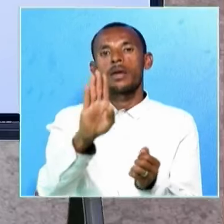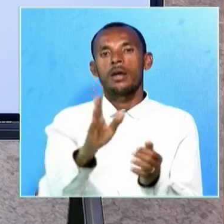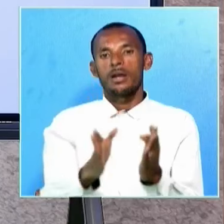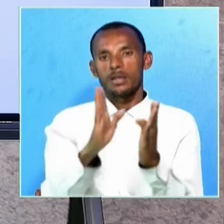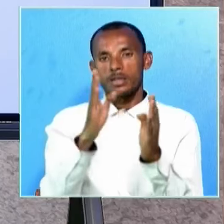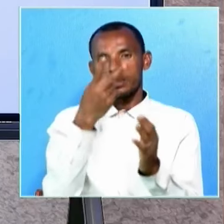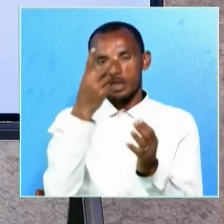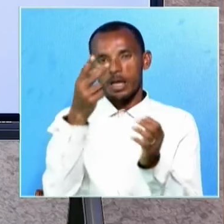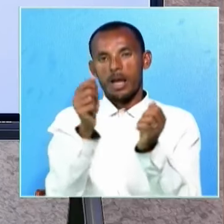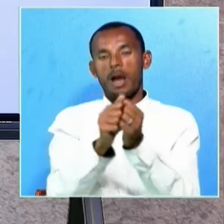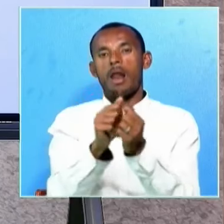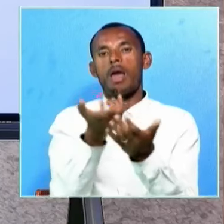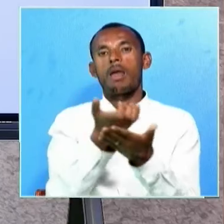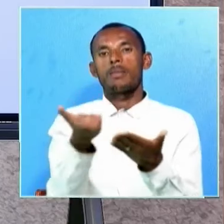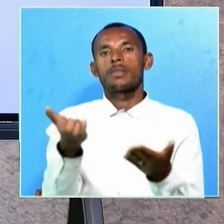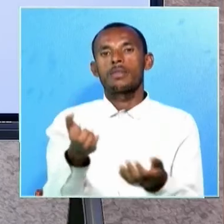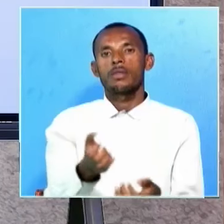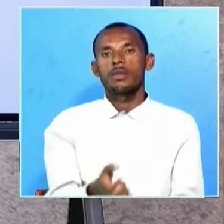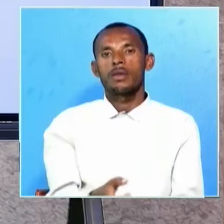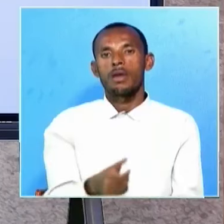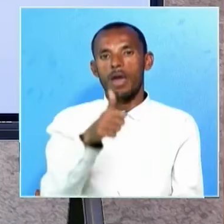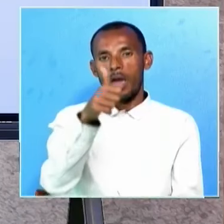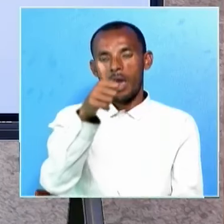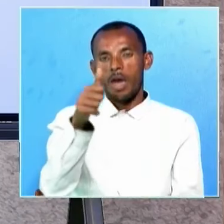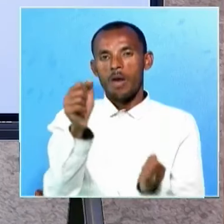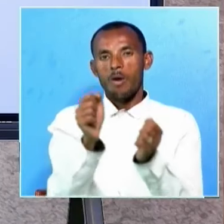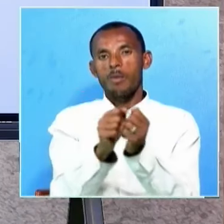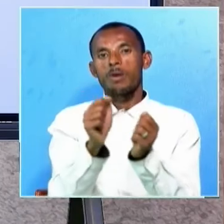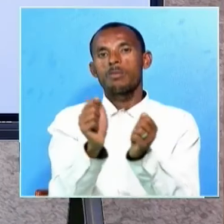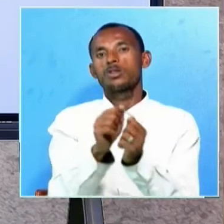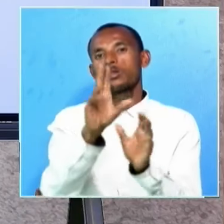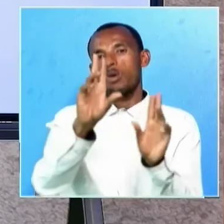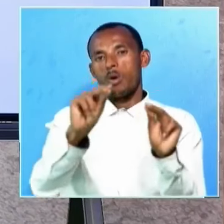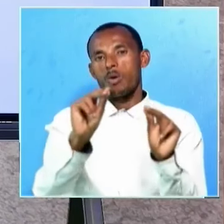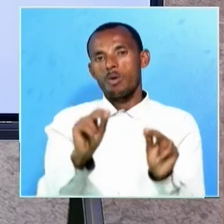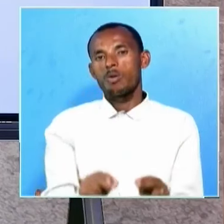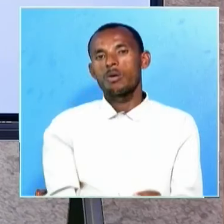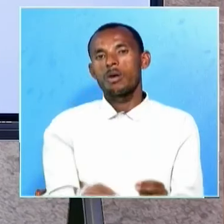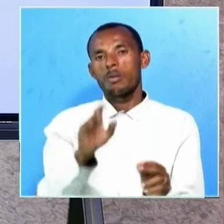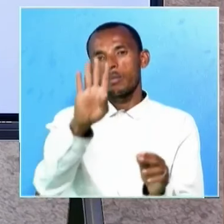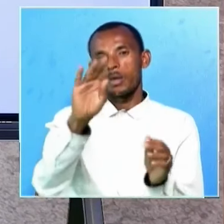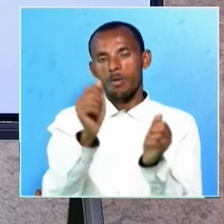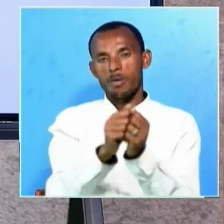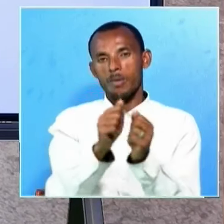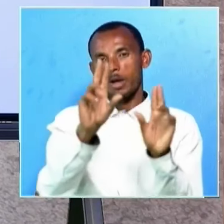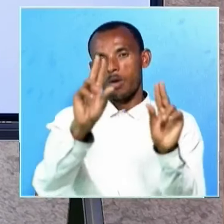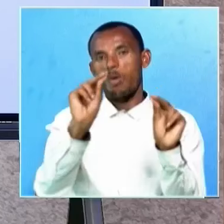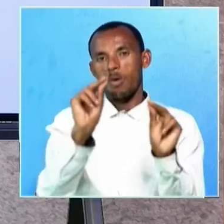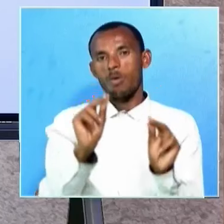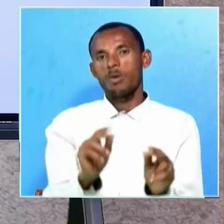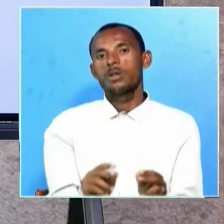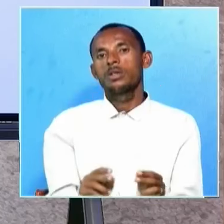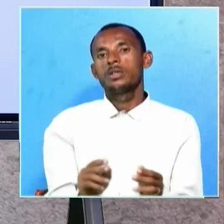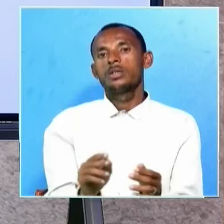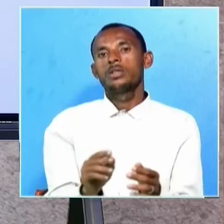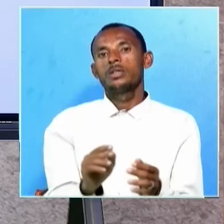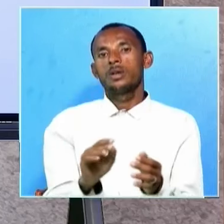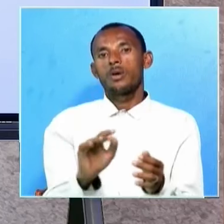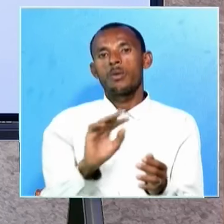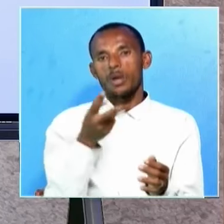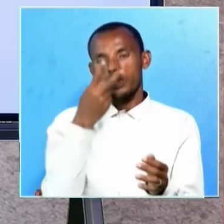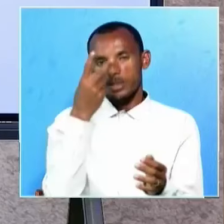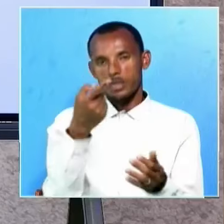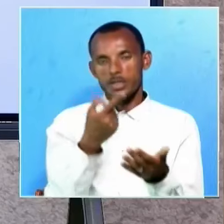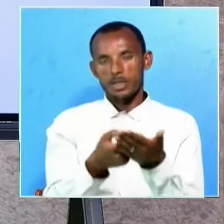search common elements. Is A common for both? It's not. Is B common? It's not. So as you can see,